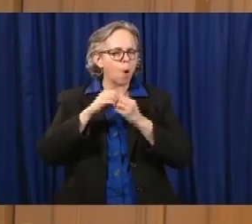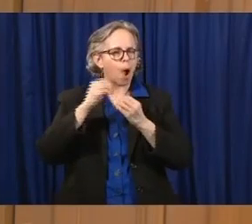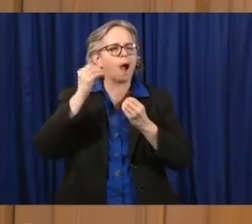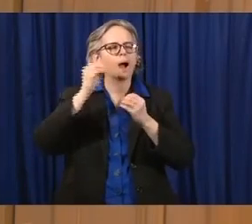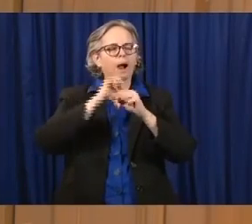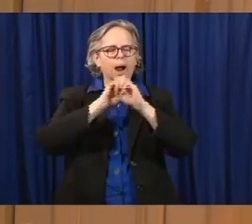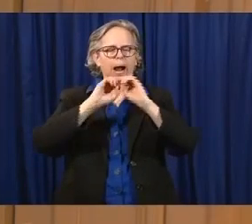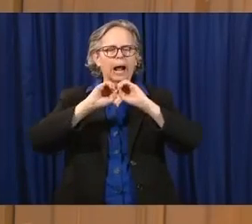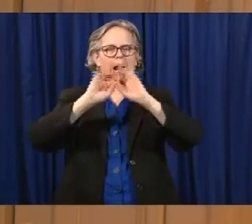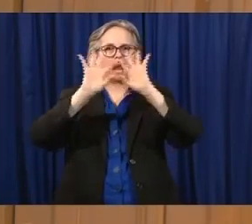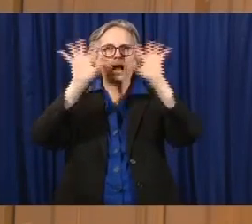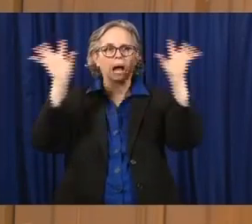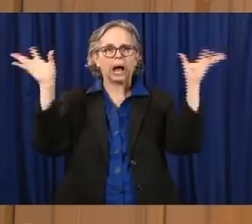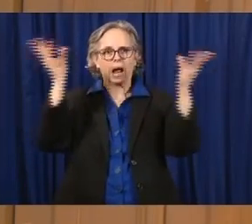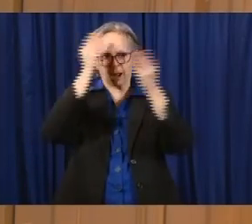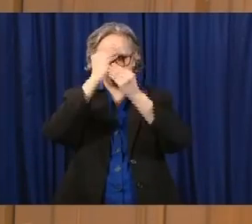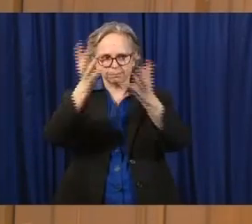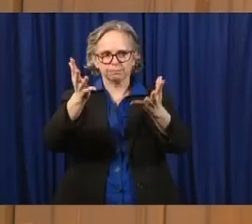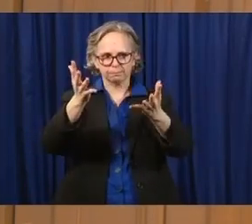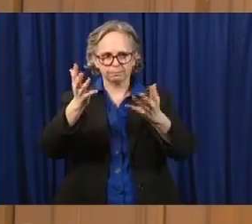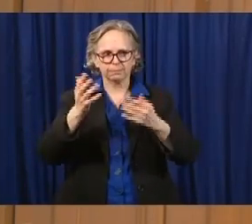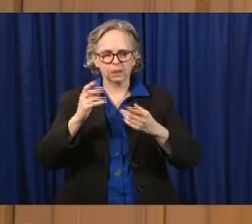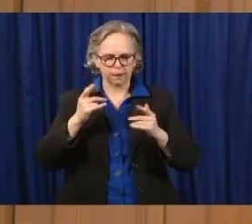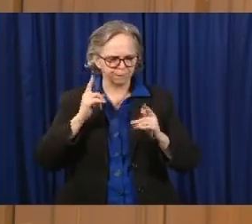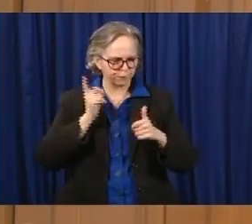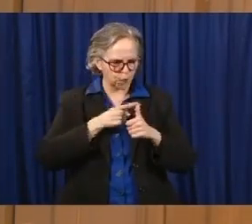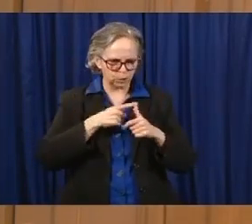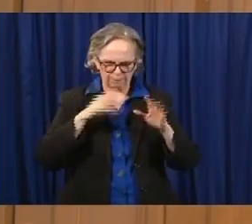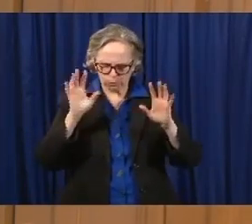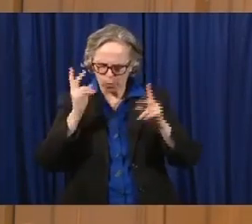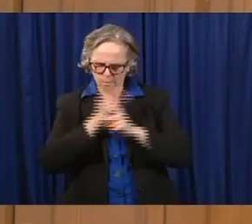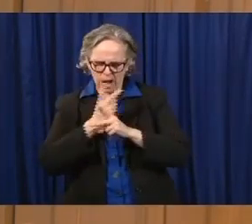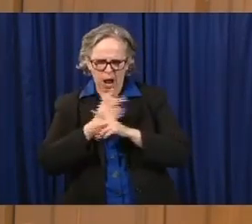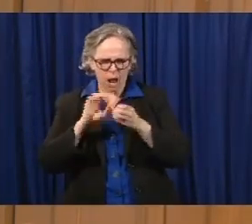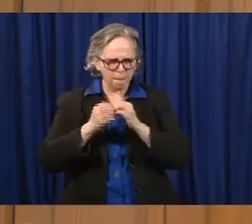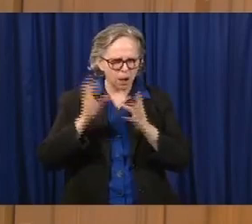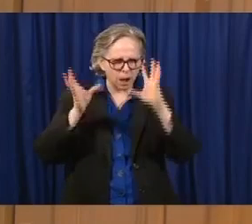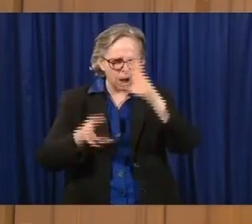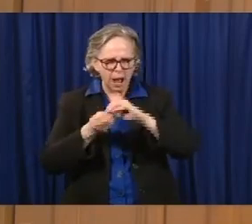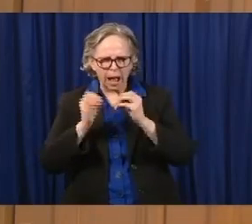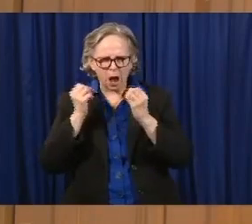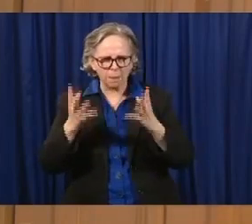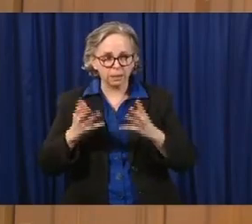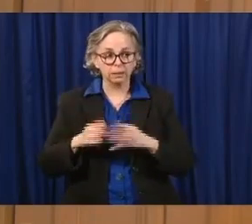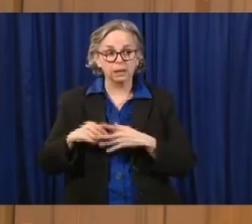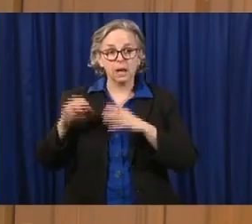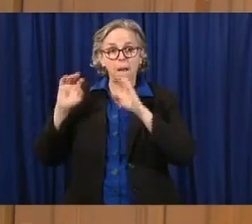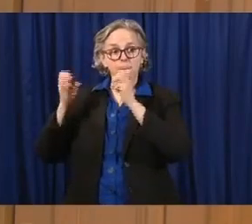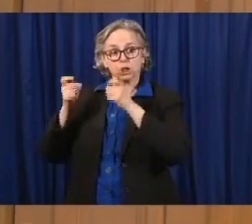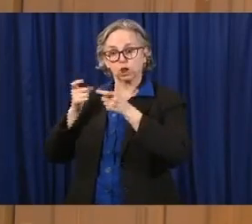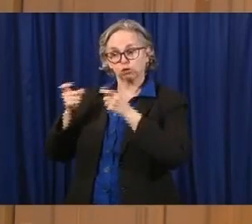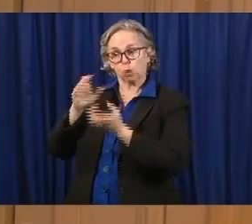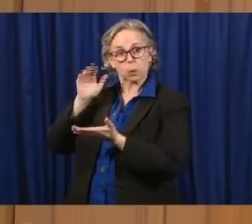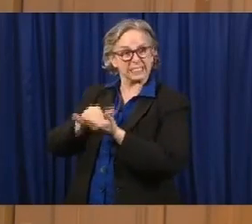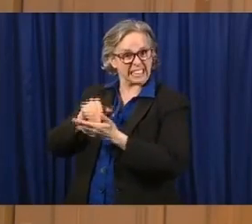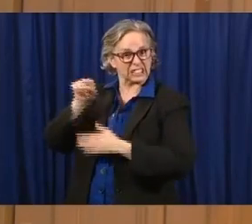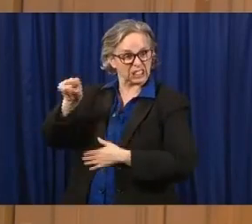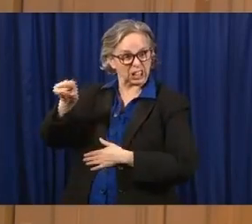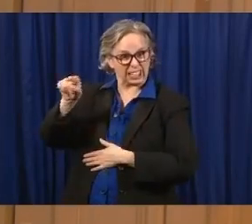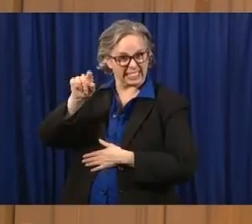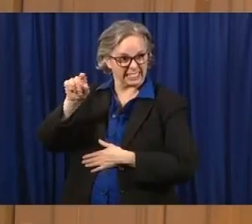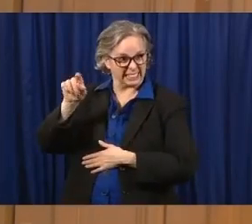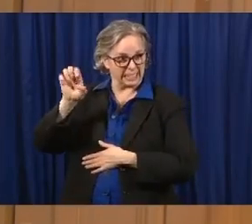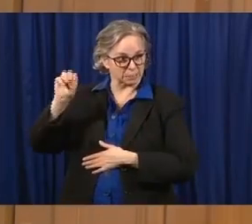follow. And we're actually, in our emergency control center, we have people with their ear to the ground in each of the 3 zones